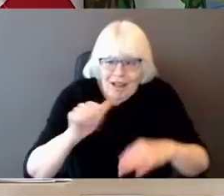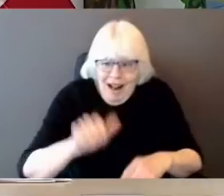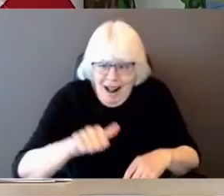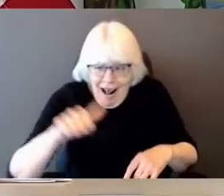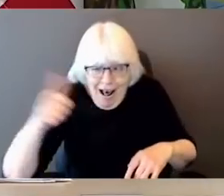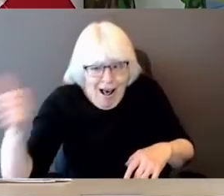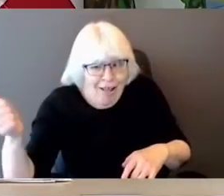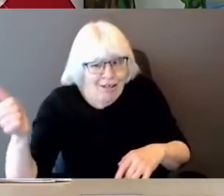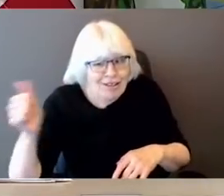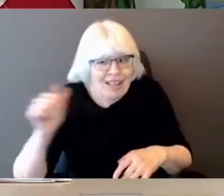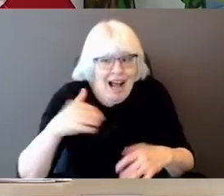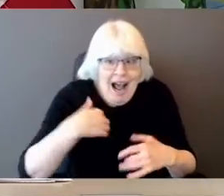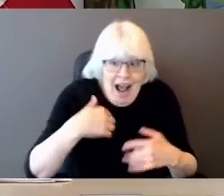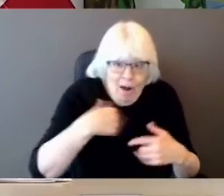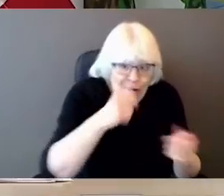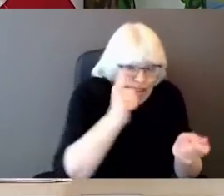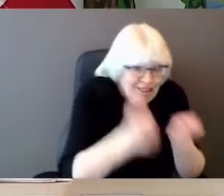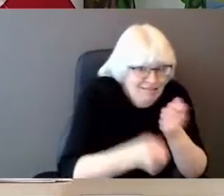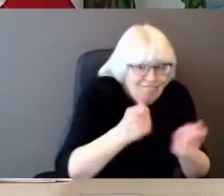recommendations.